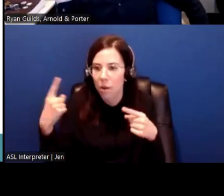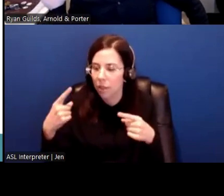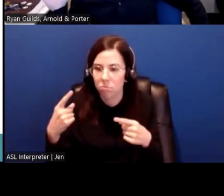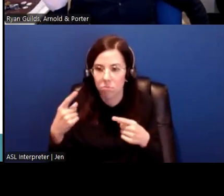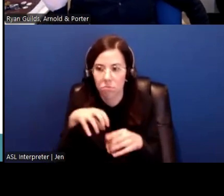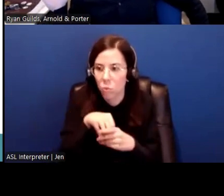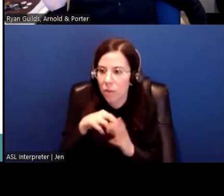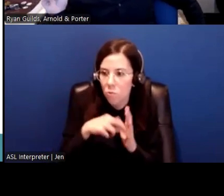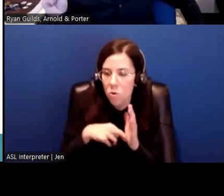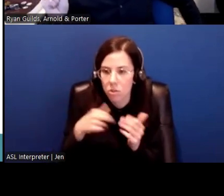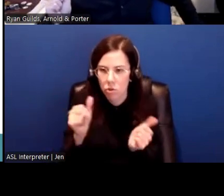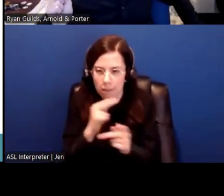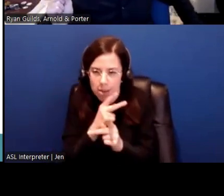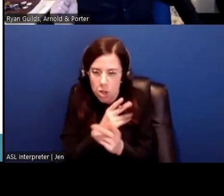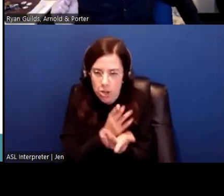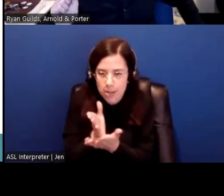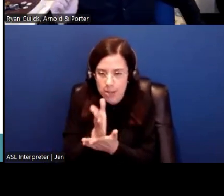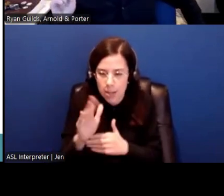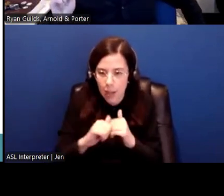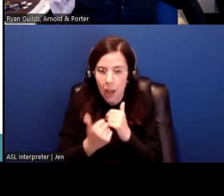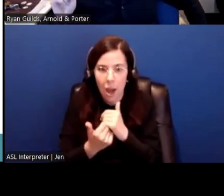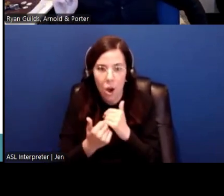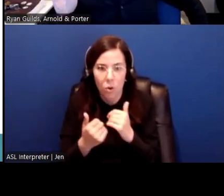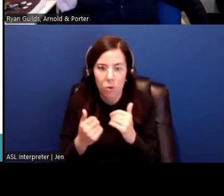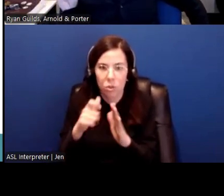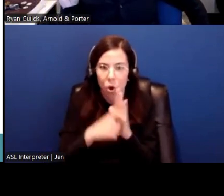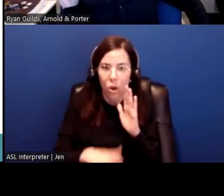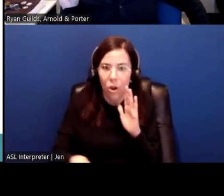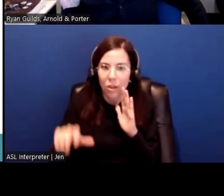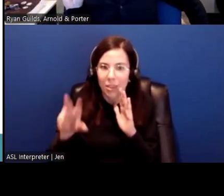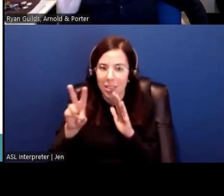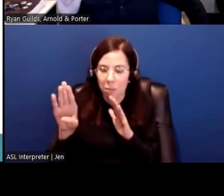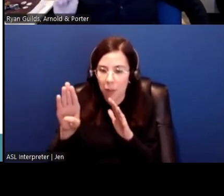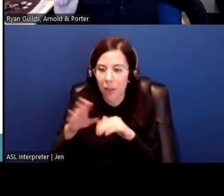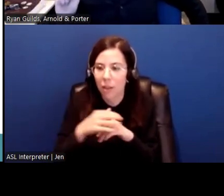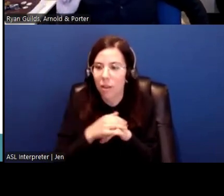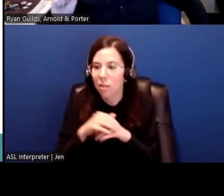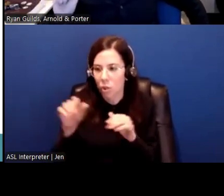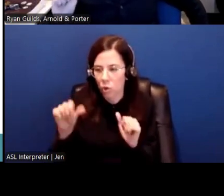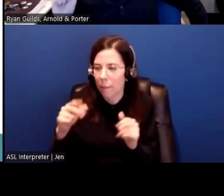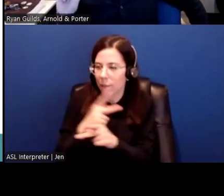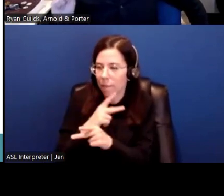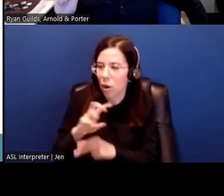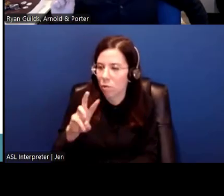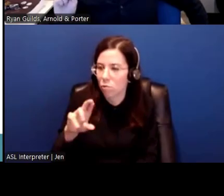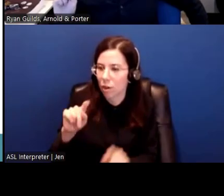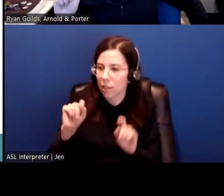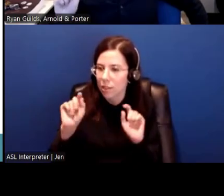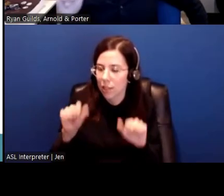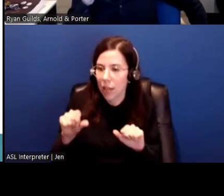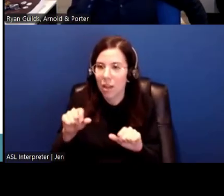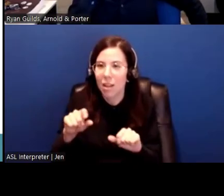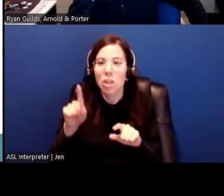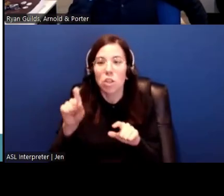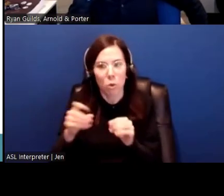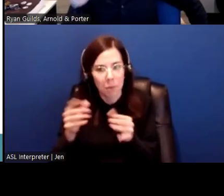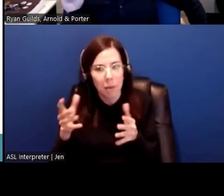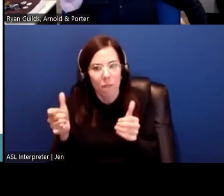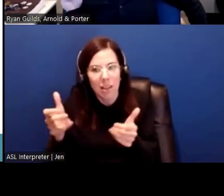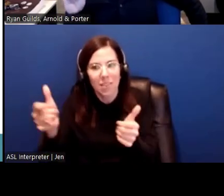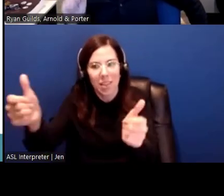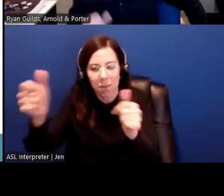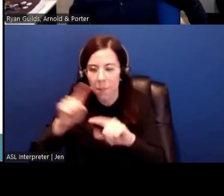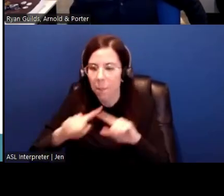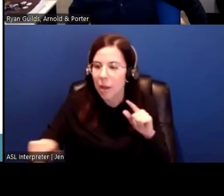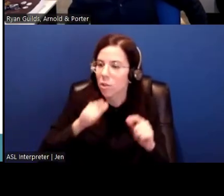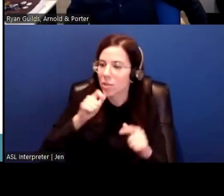rules, find a way to get it into Article 6B. There's a way to seek a writ. There is not a they're supposed to be handled expeditiously, but there is not a